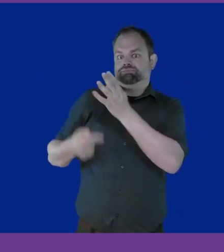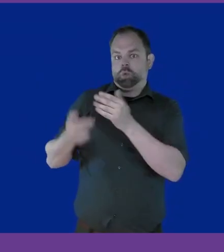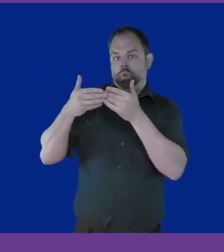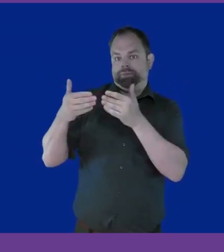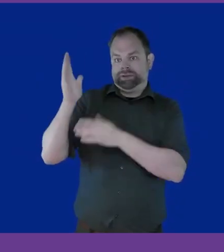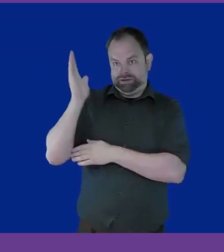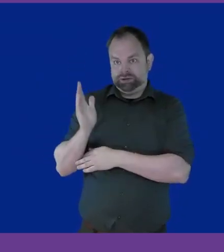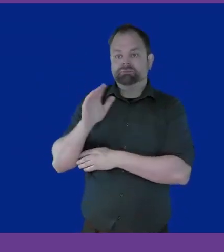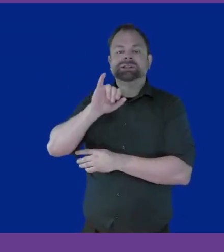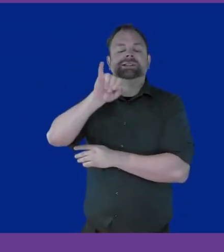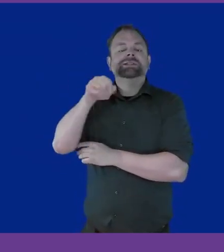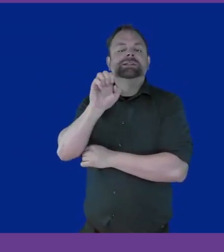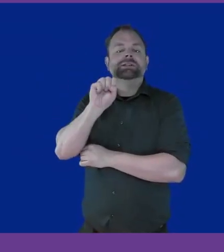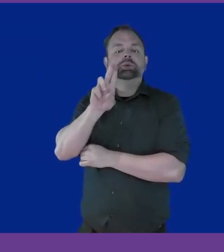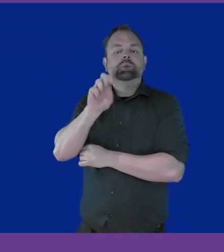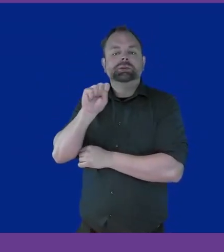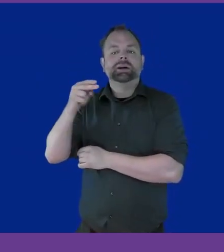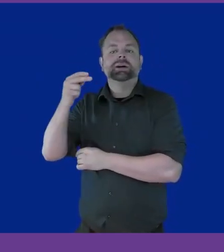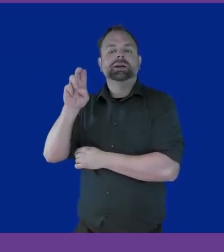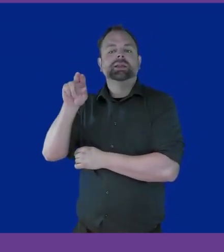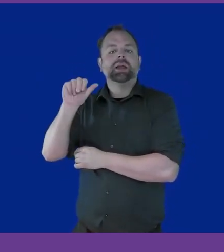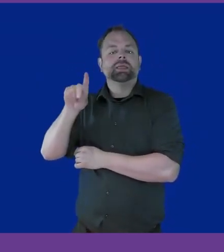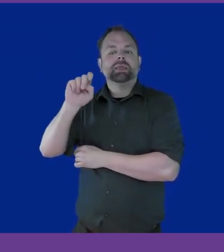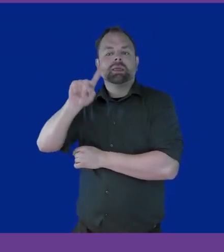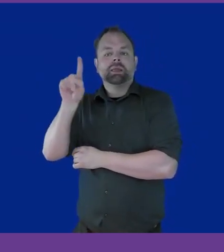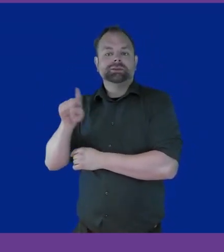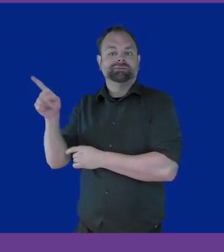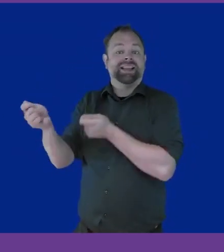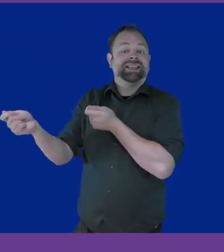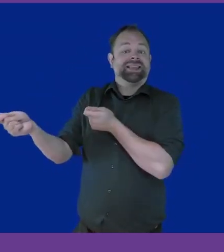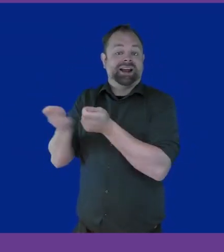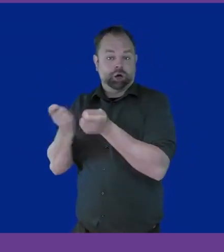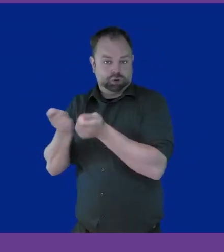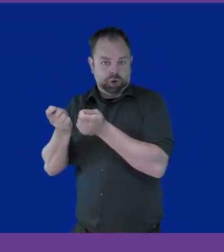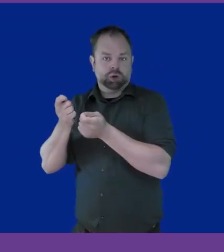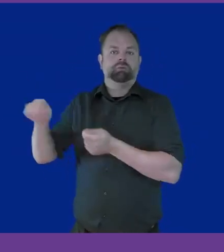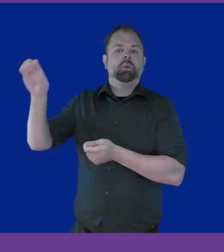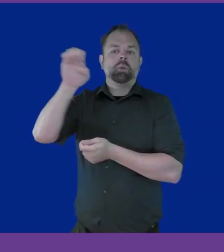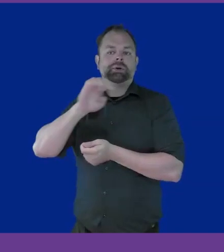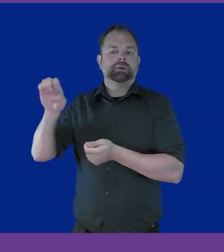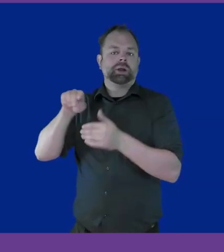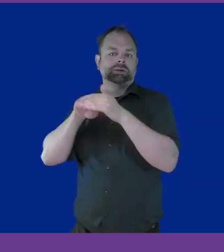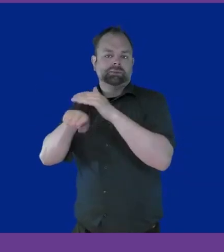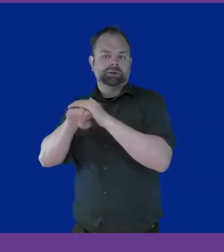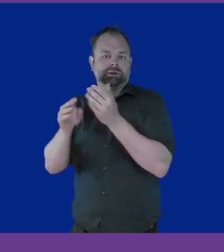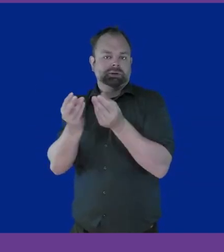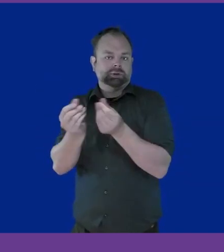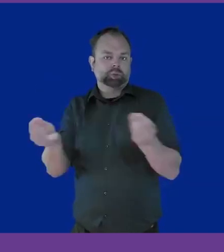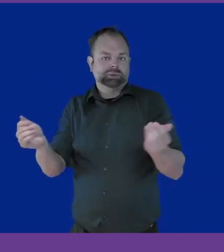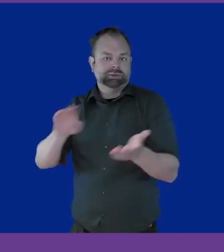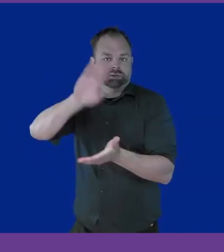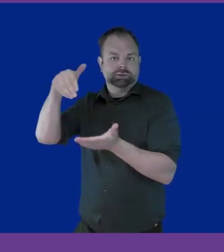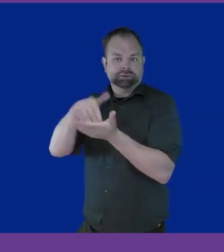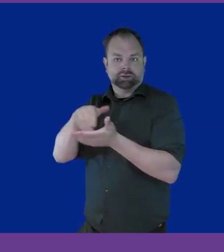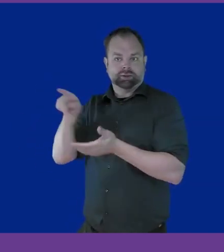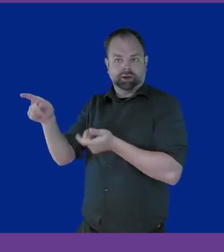combining accessibility with design, because you are very much into architecture as well. Immaculada Plensalia Porero,